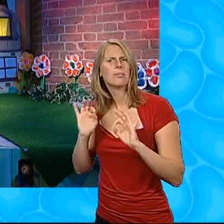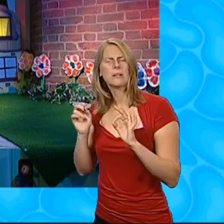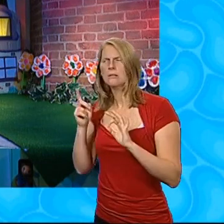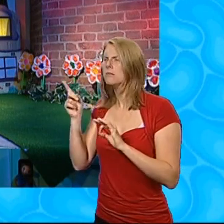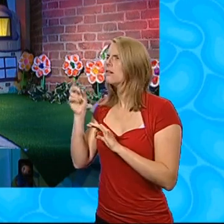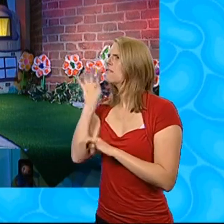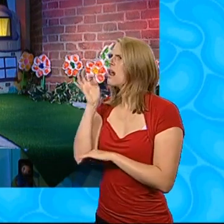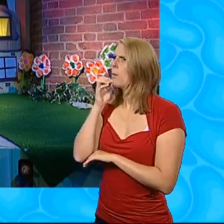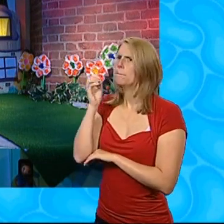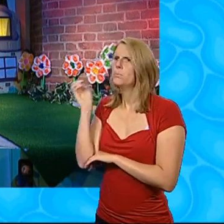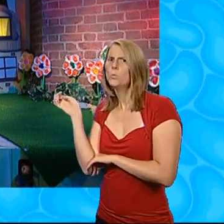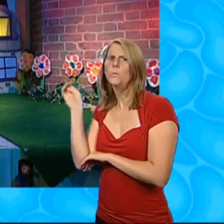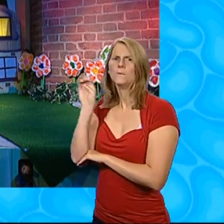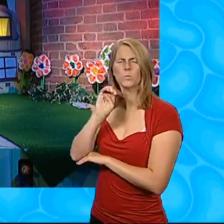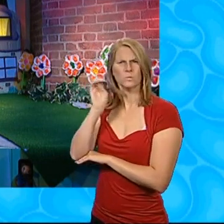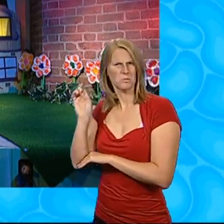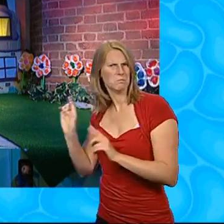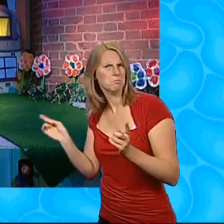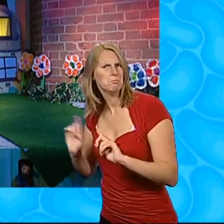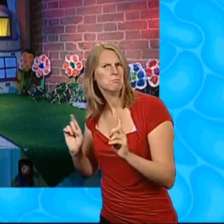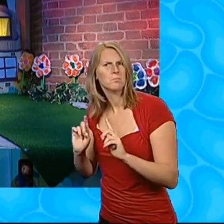making my tulips sway? What was it? What was it, Chris? Do you know what it was? No.